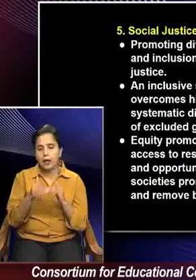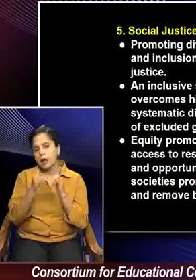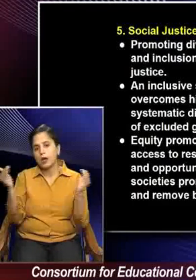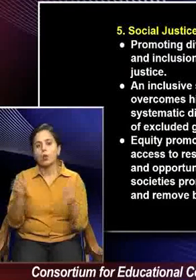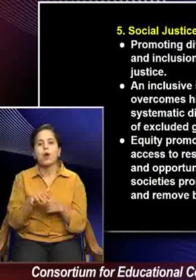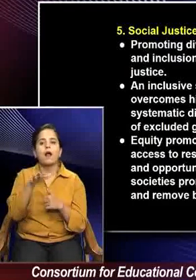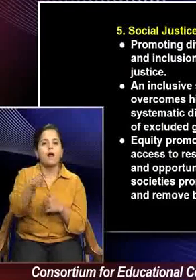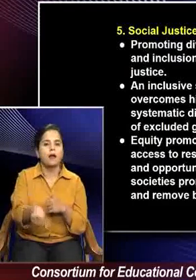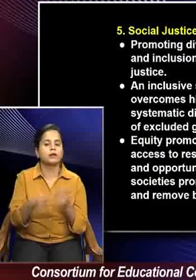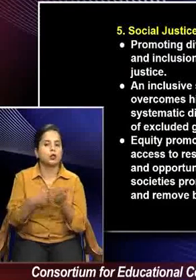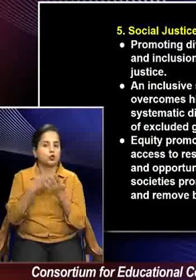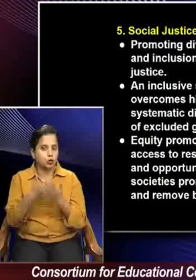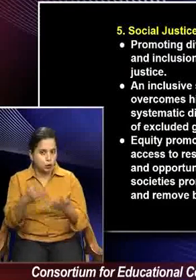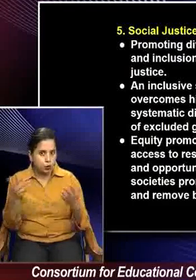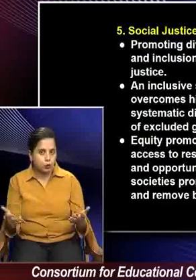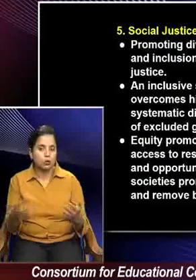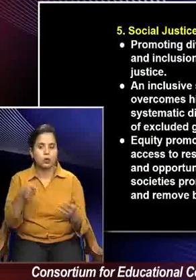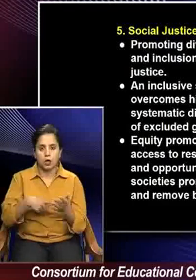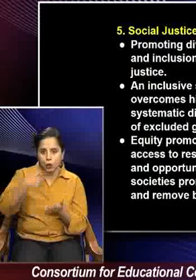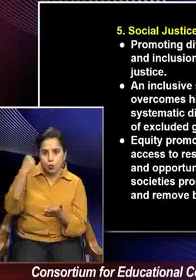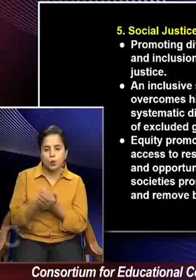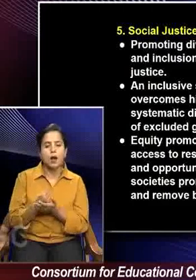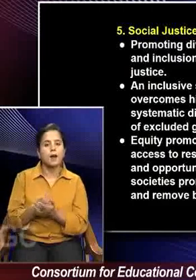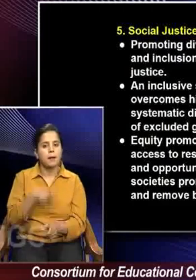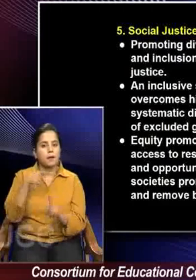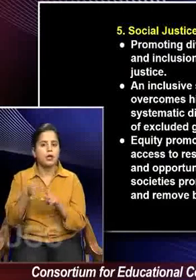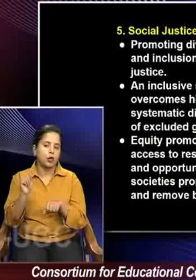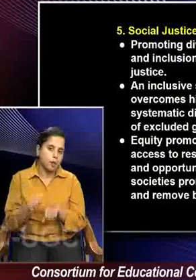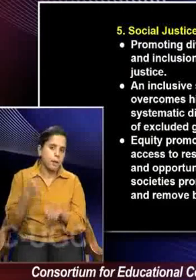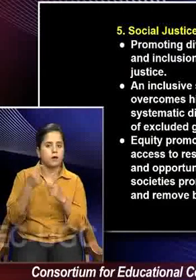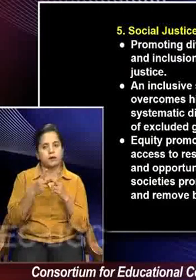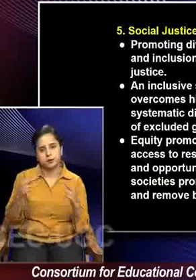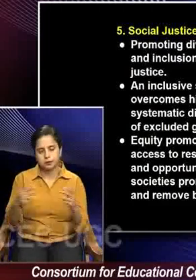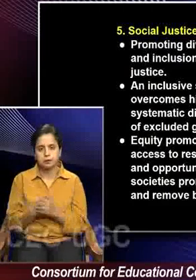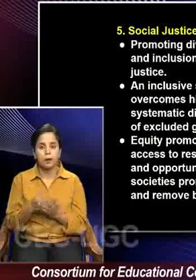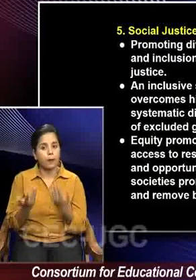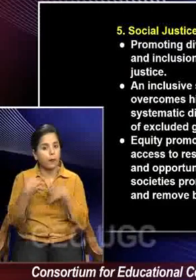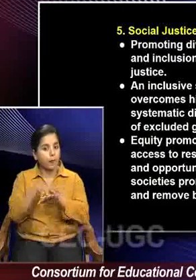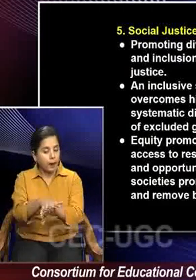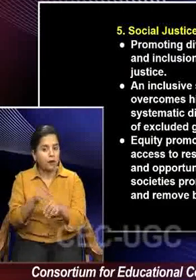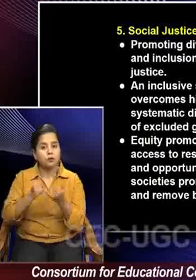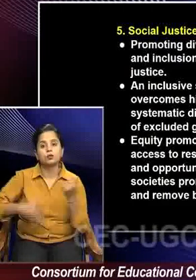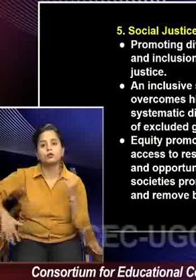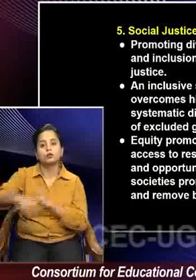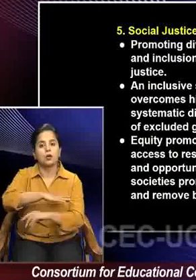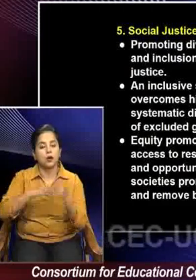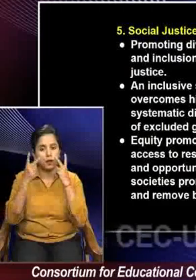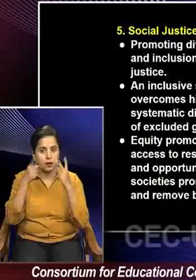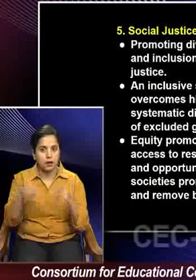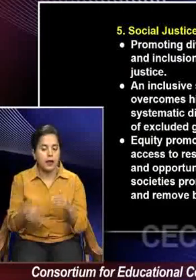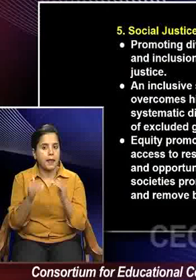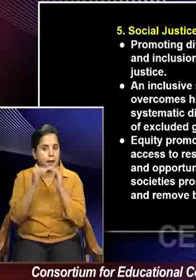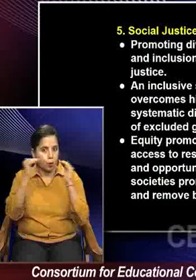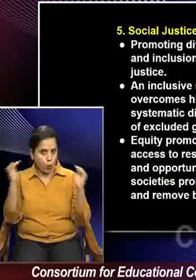to resources, rights, and opportunities. Inclusive societies promote